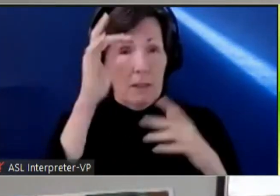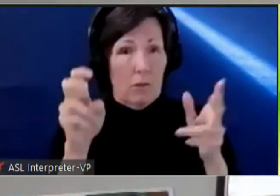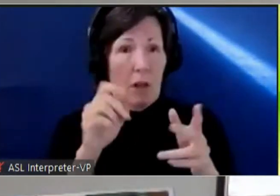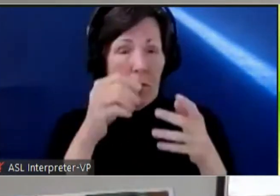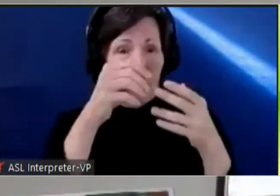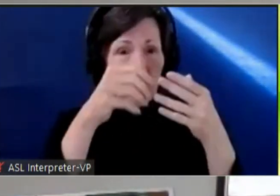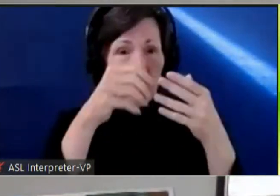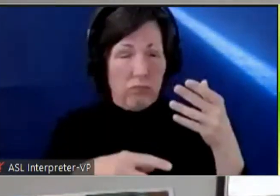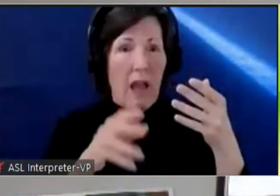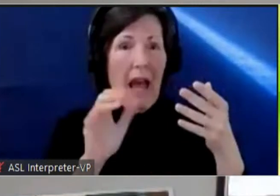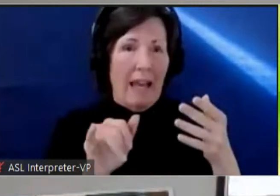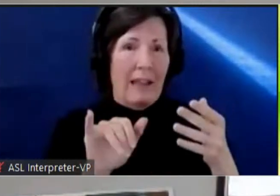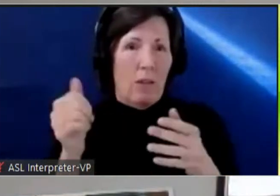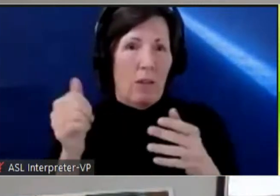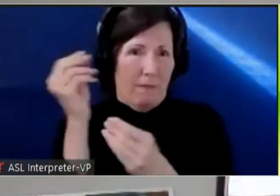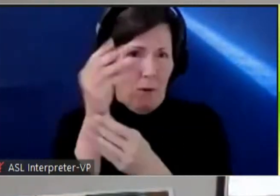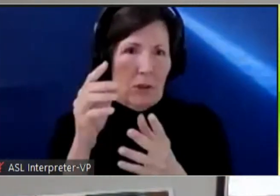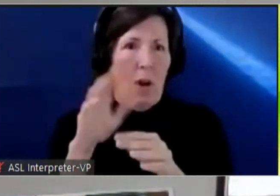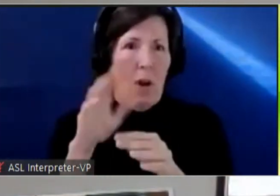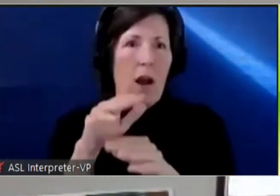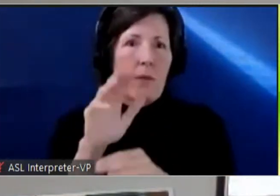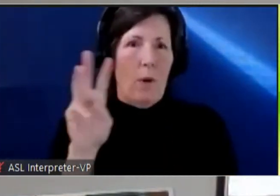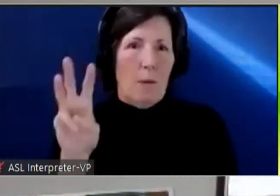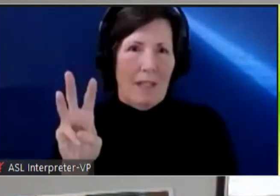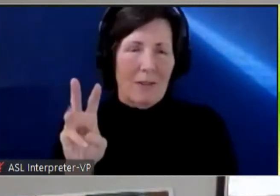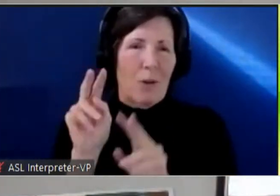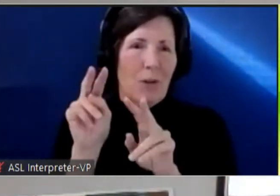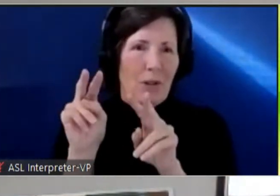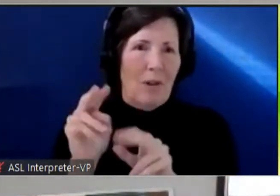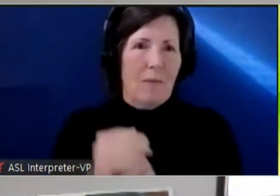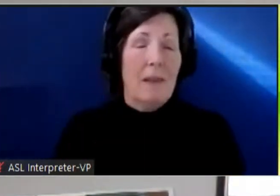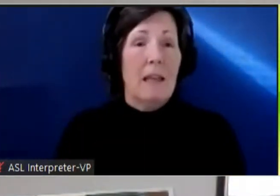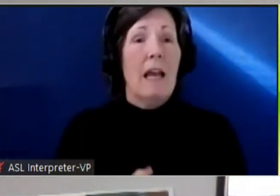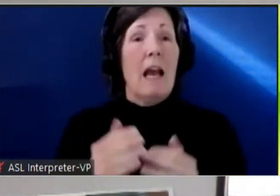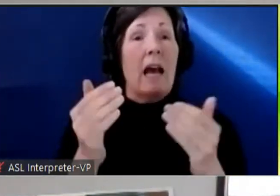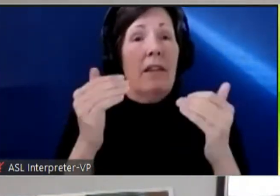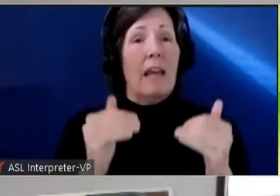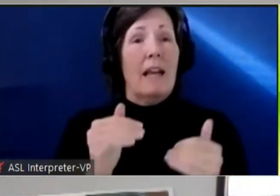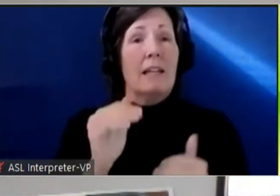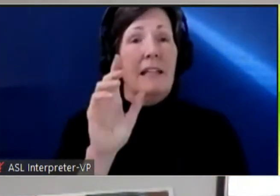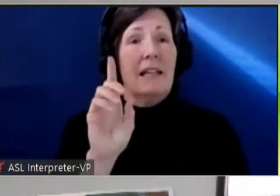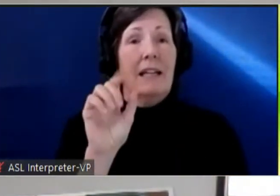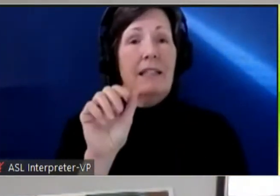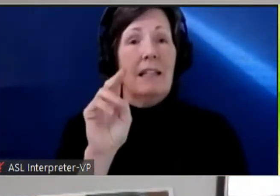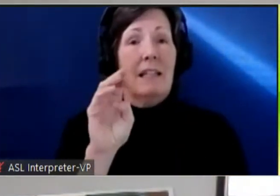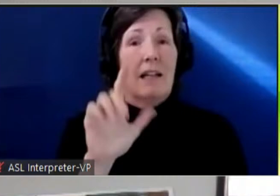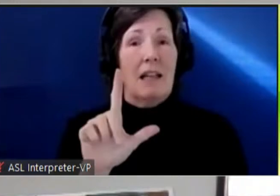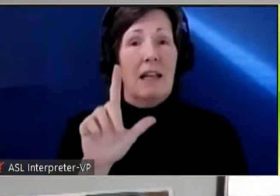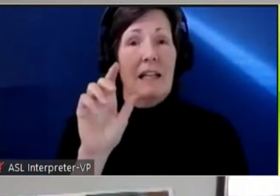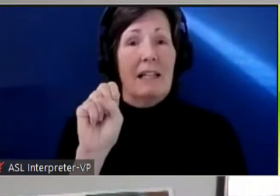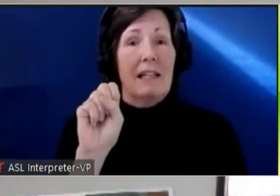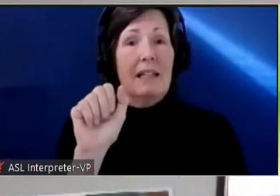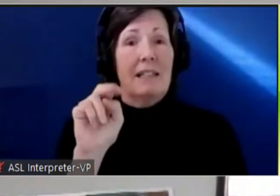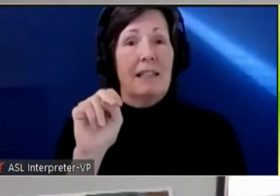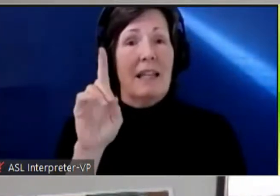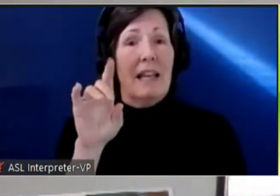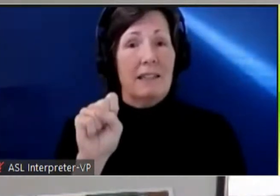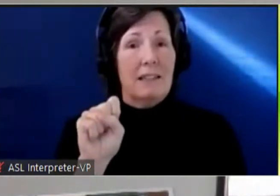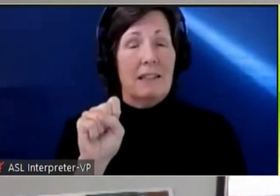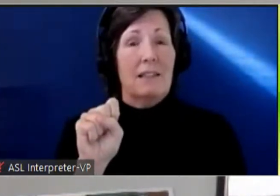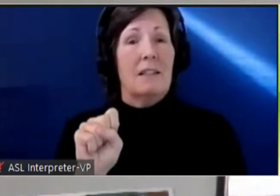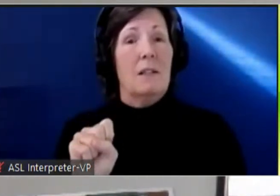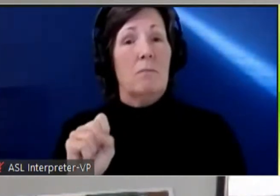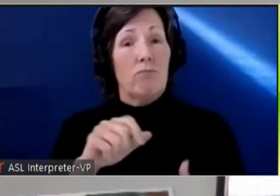so look out for that. Next up, we have Danila Sands. Danila, whenever you're ready.